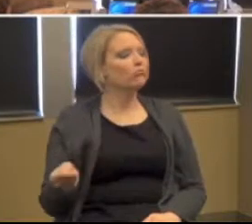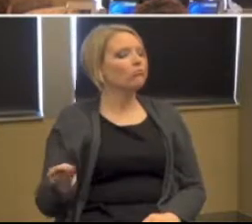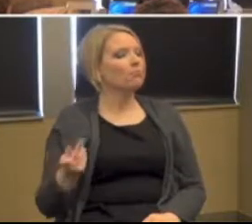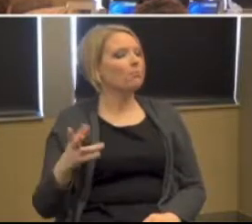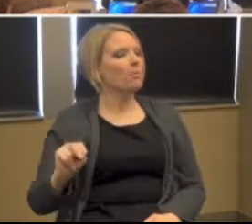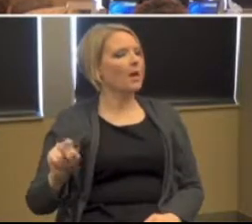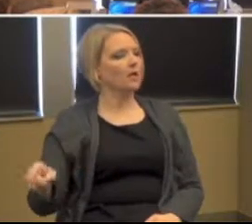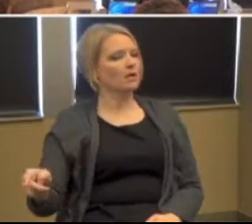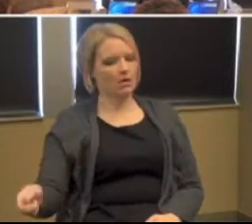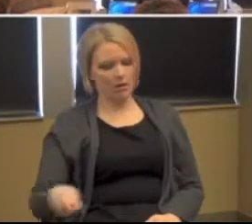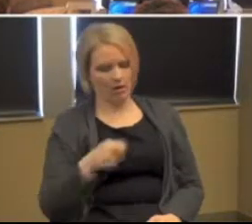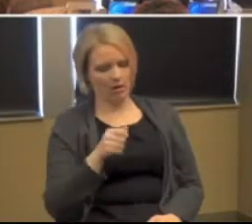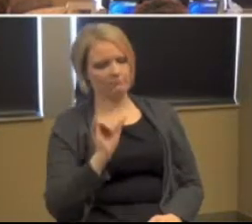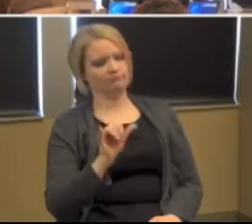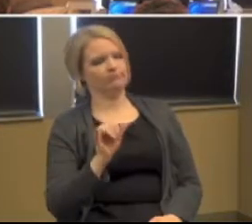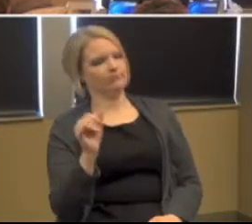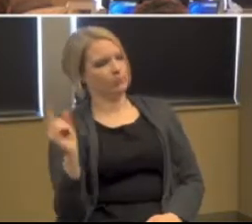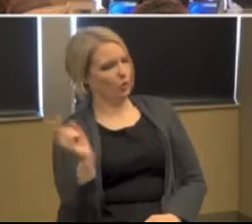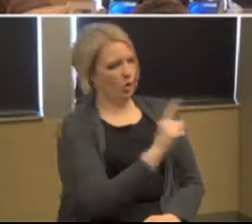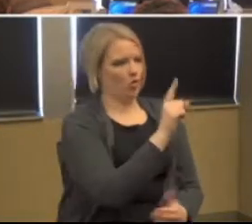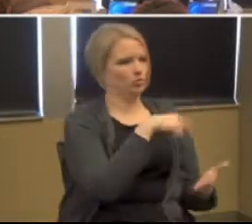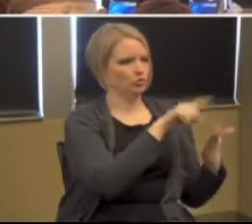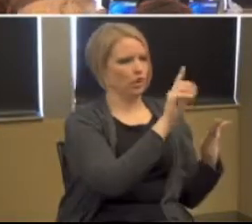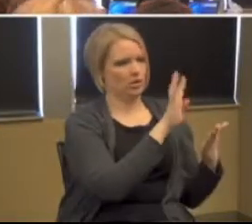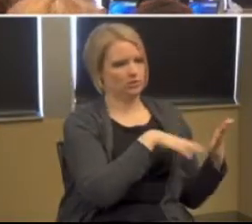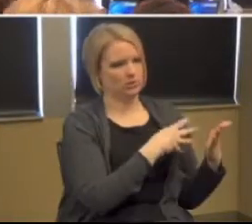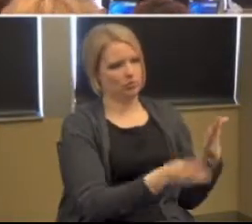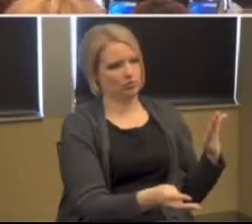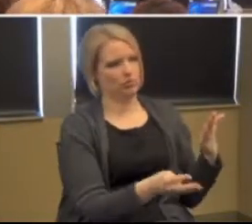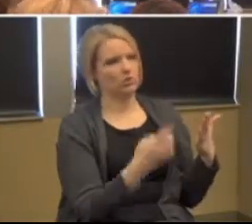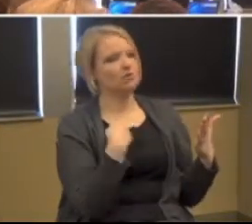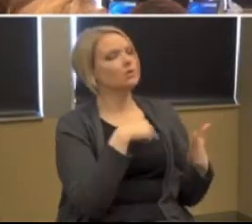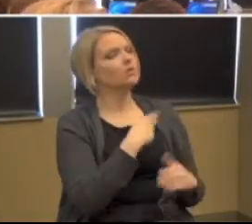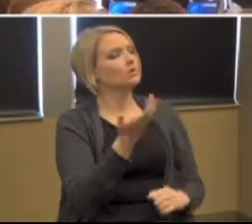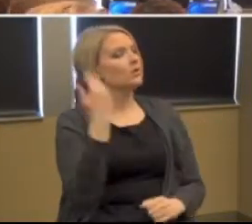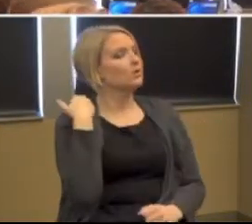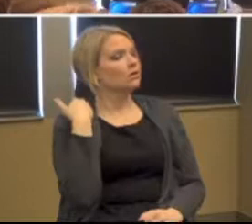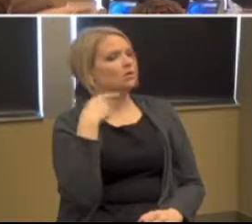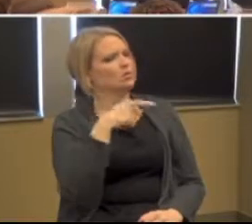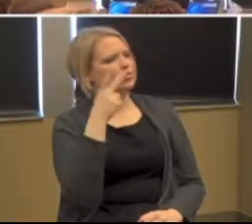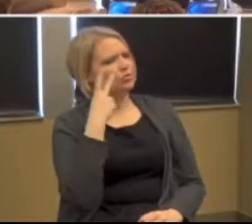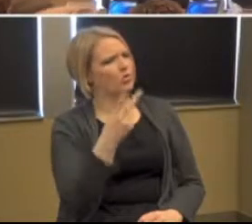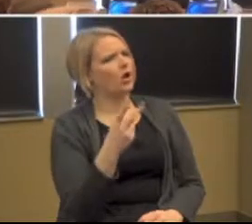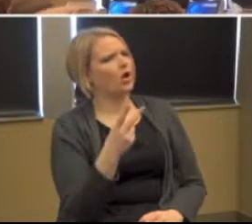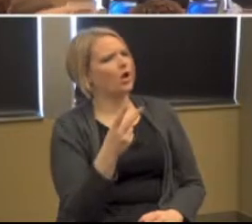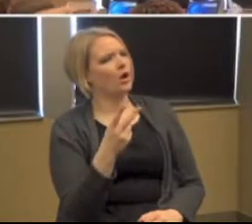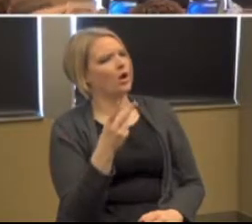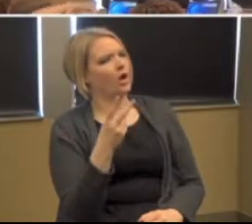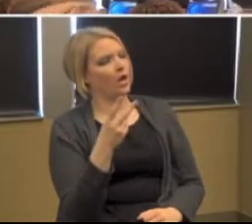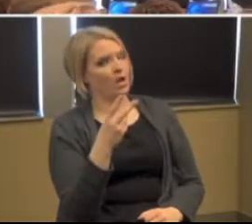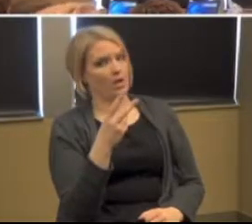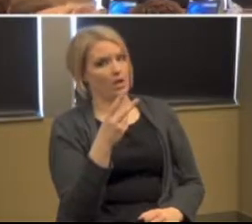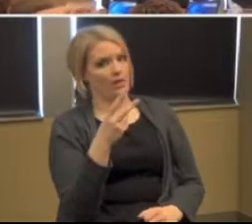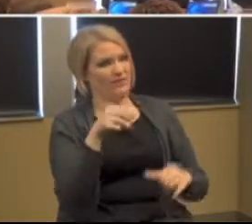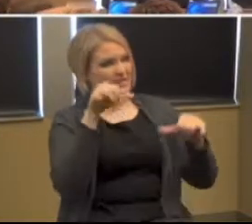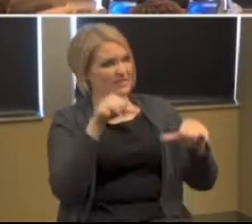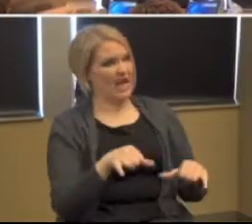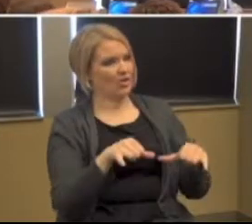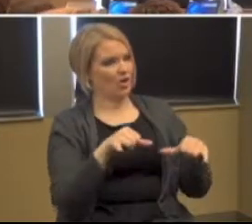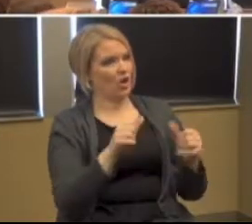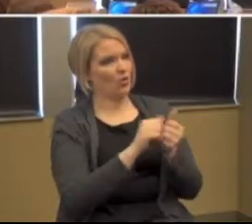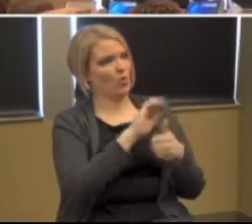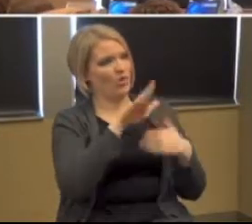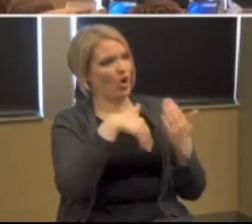then the student would know that that was time to check a schedule. You guys saw that stationary one with